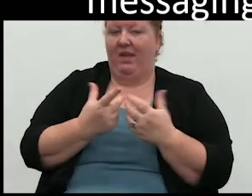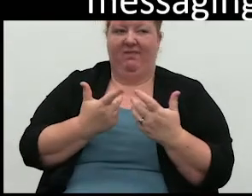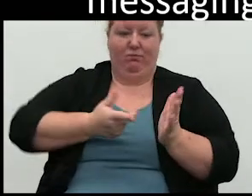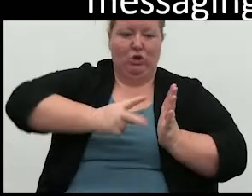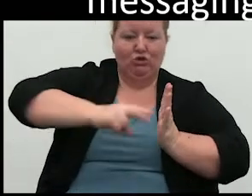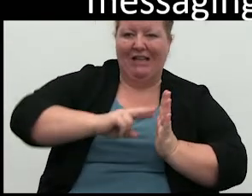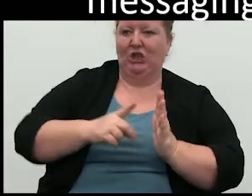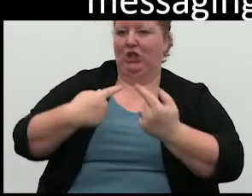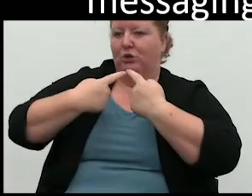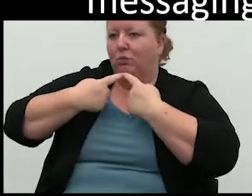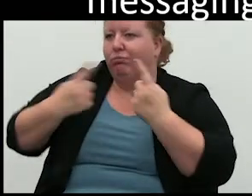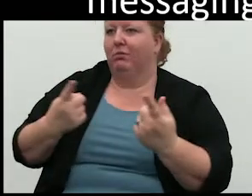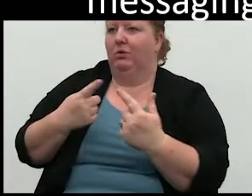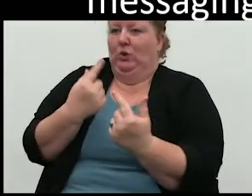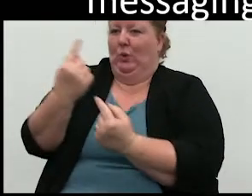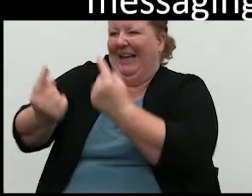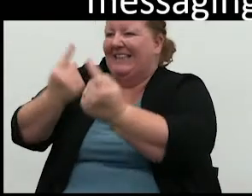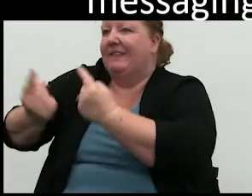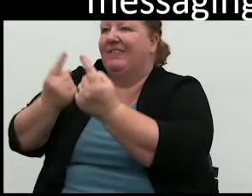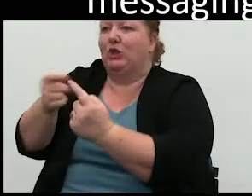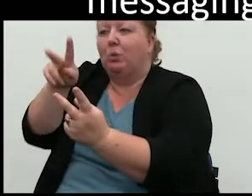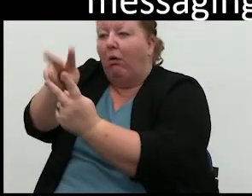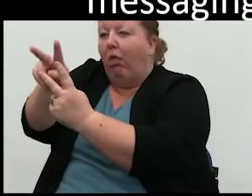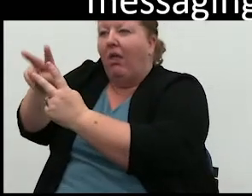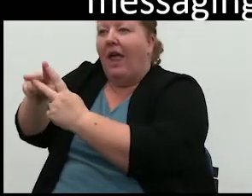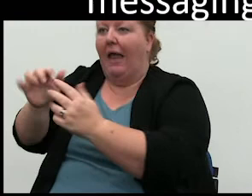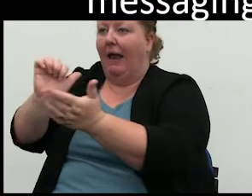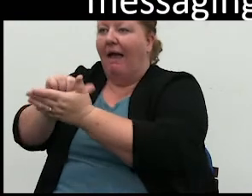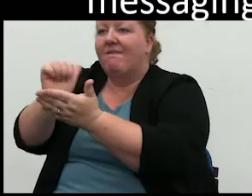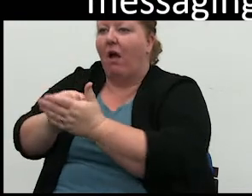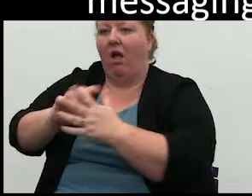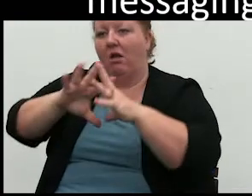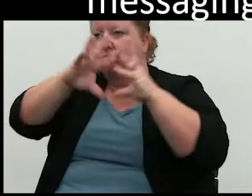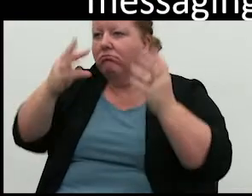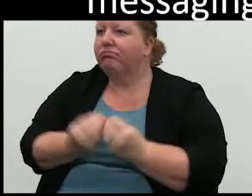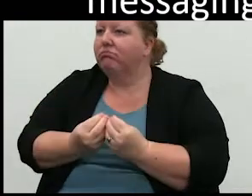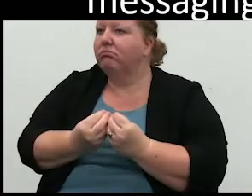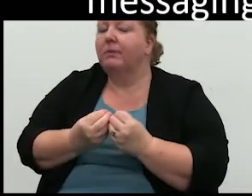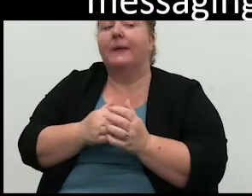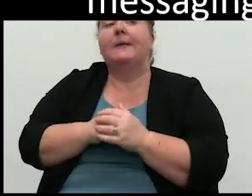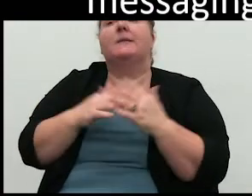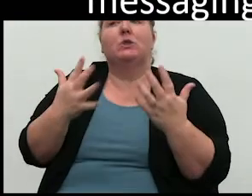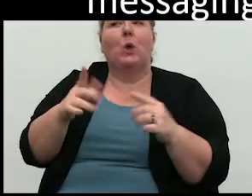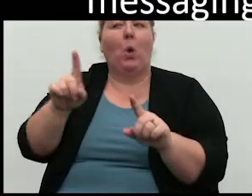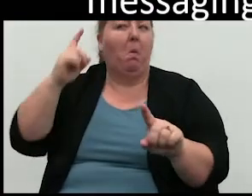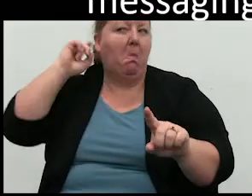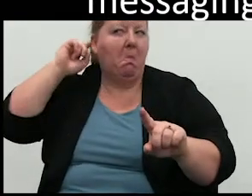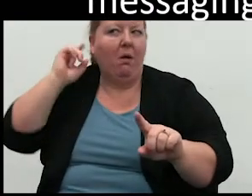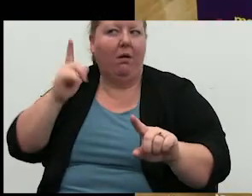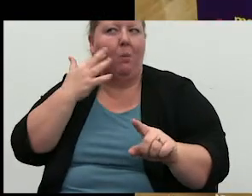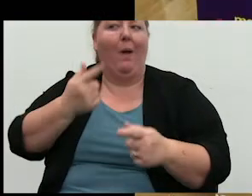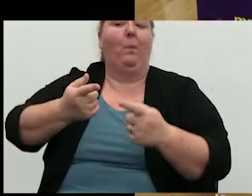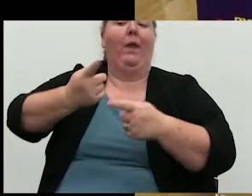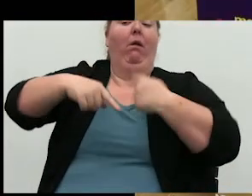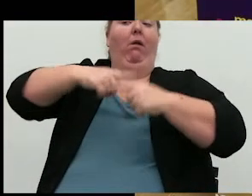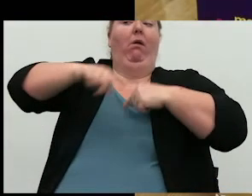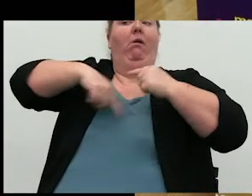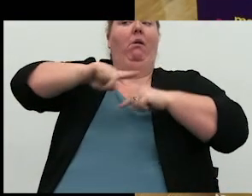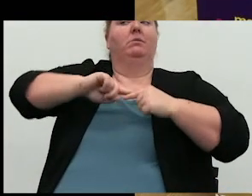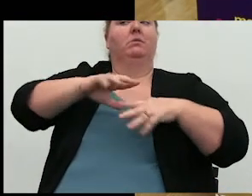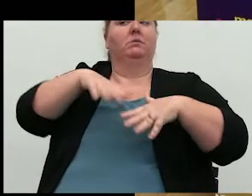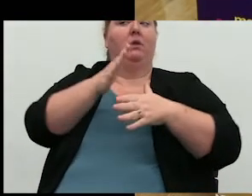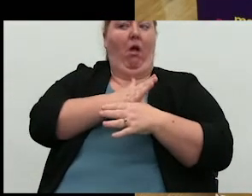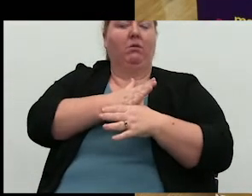messaging to individual voter contacts and advertising. So bear that in mind as we go right back to the